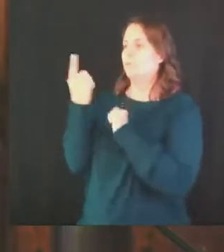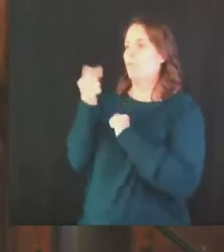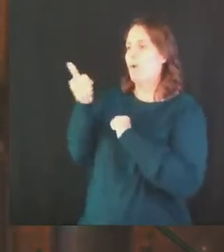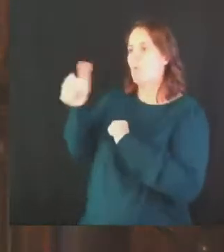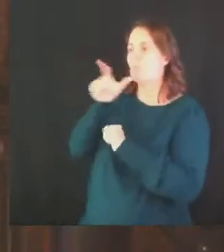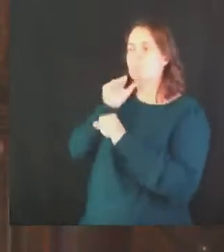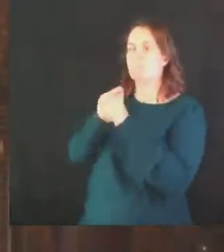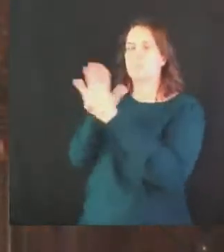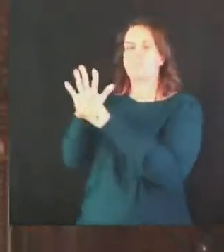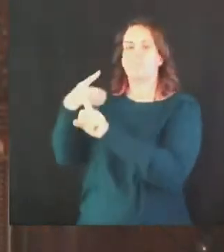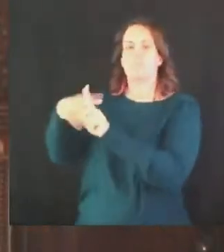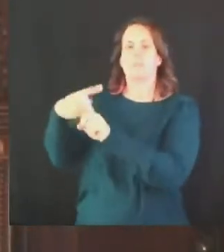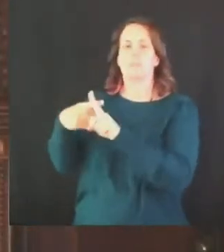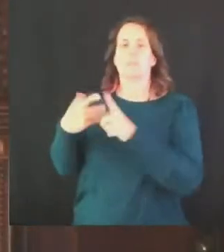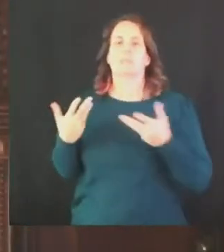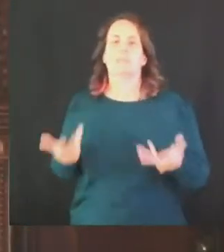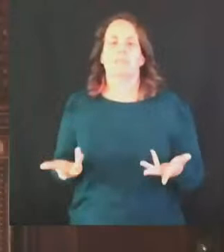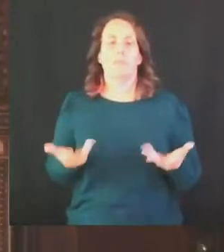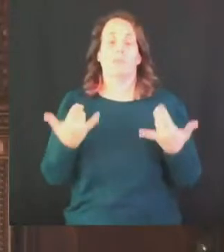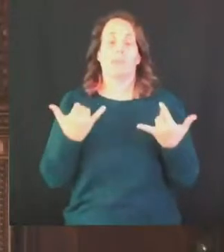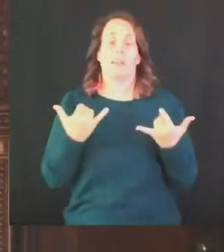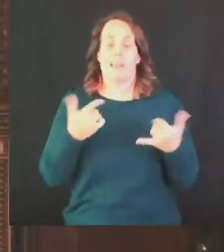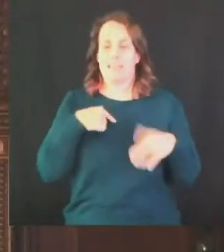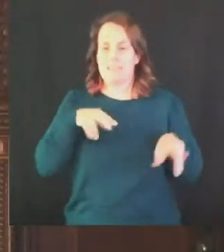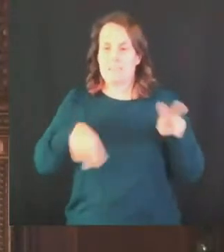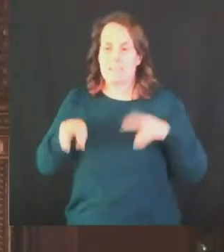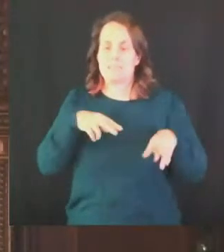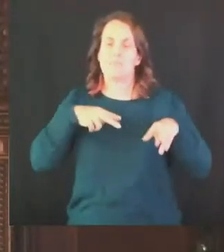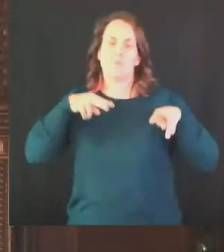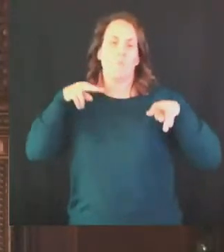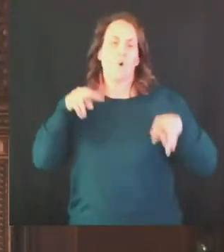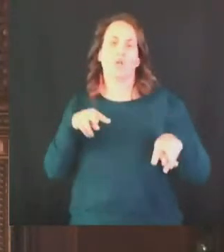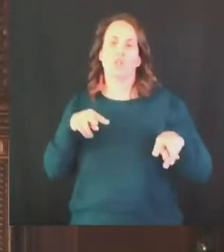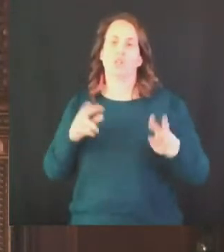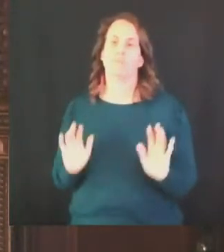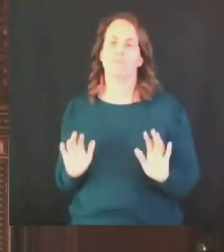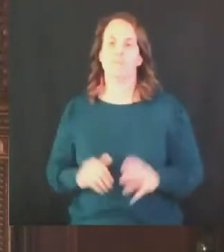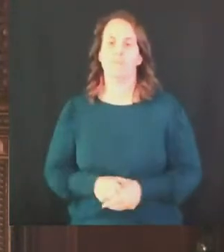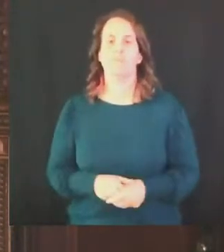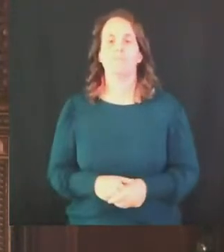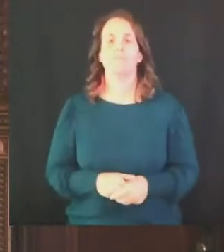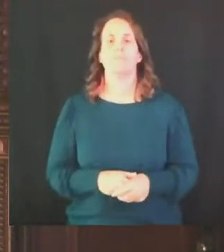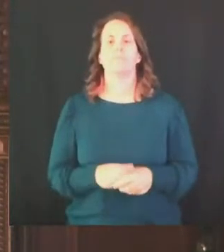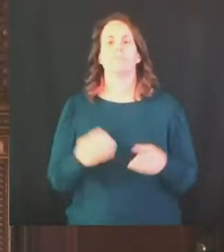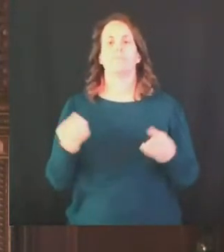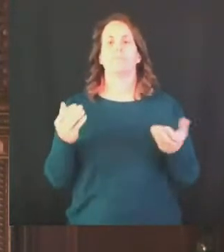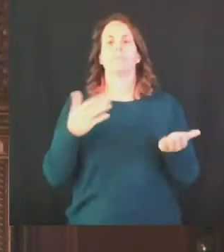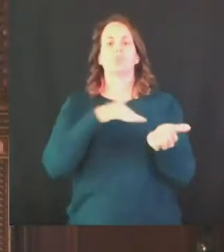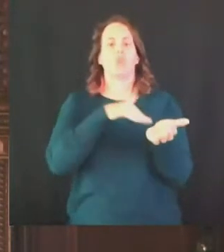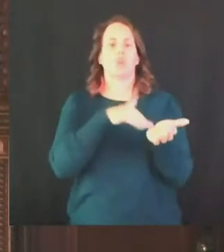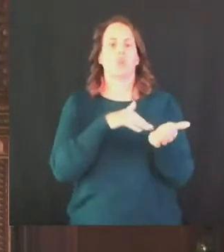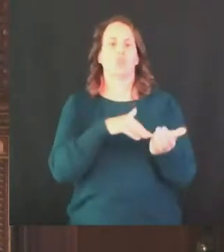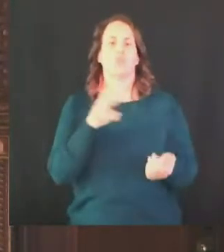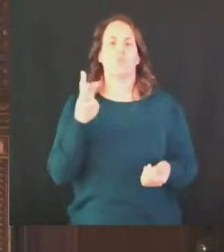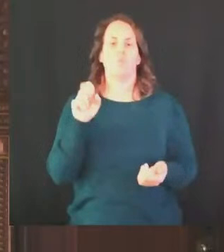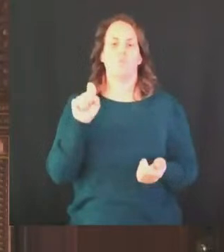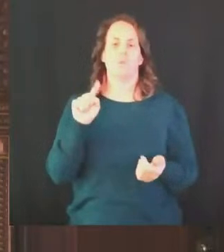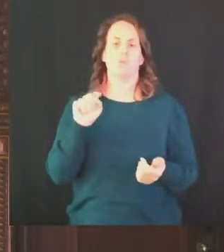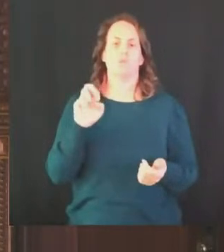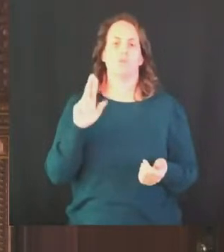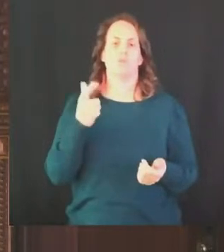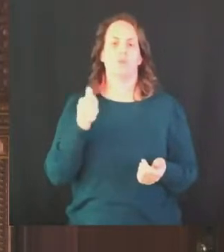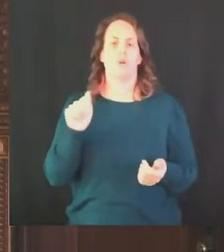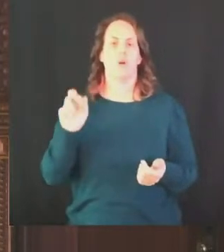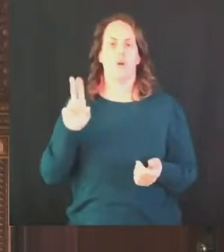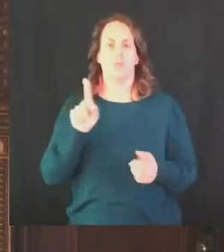right. With a few exceptions, it's very difficult to prove one way or the other. There are some situations where